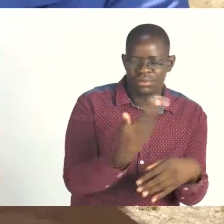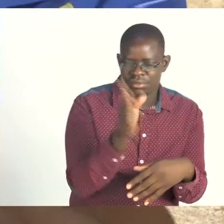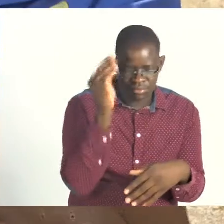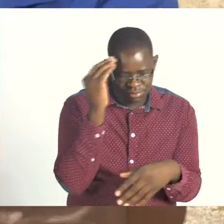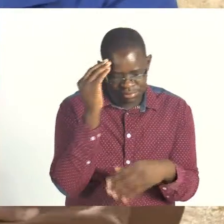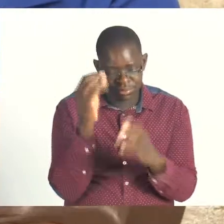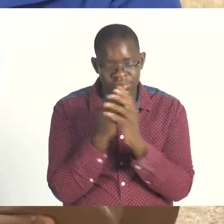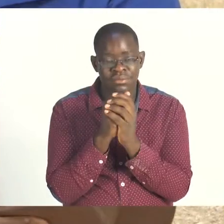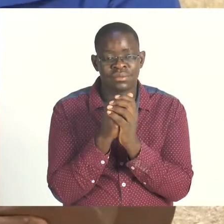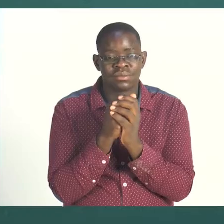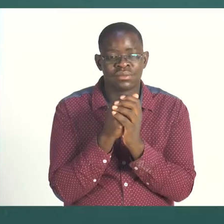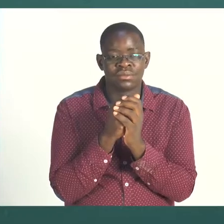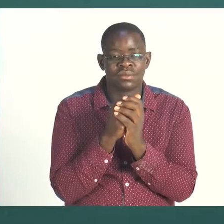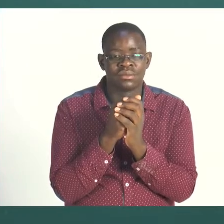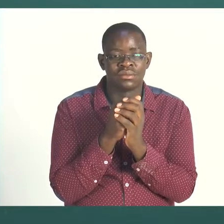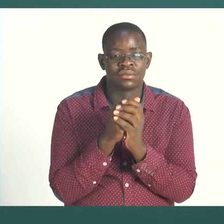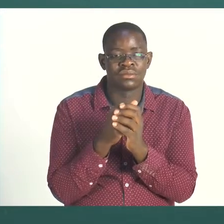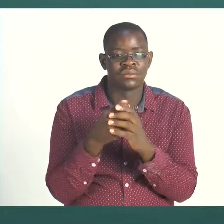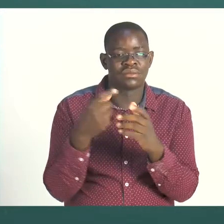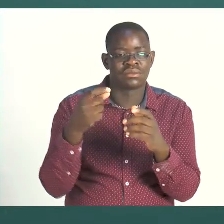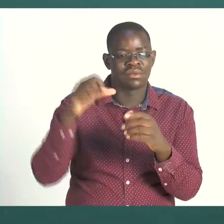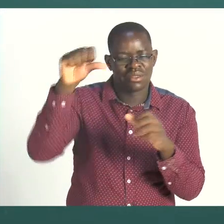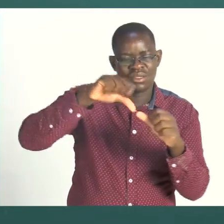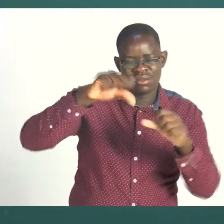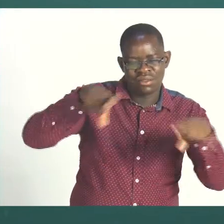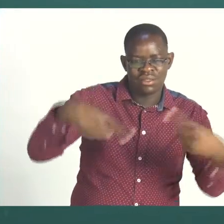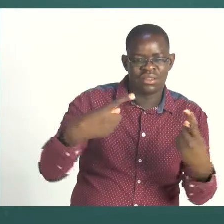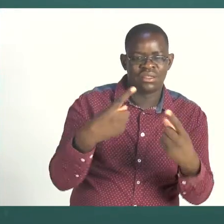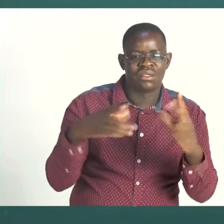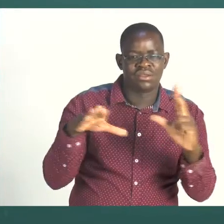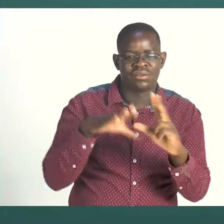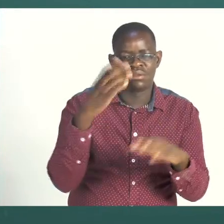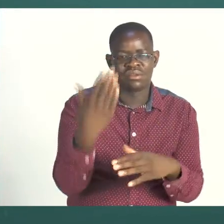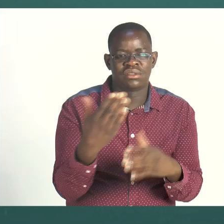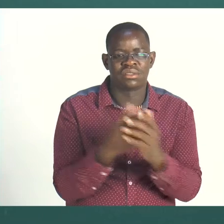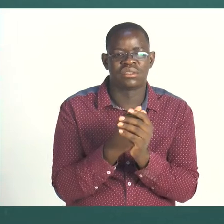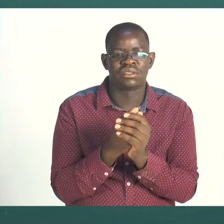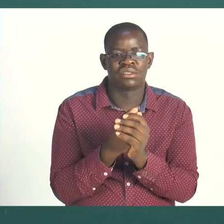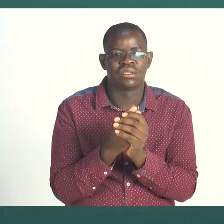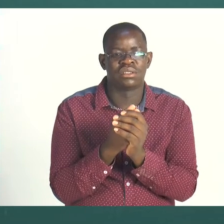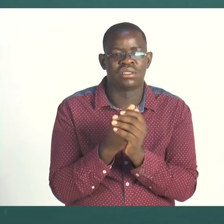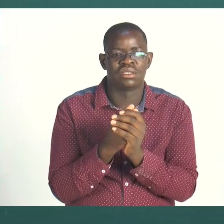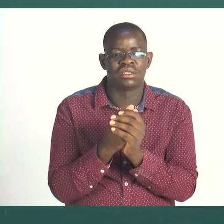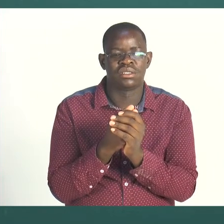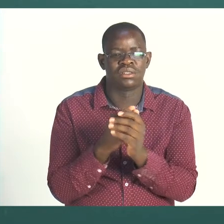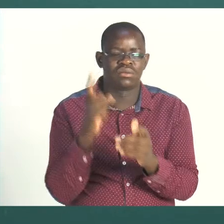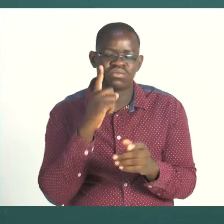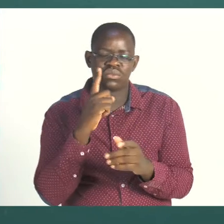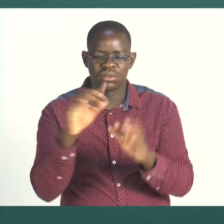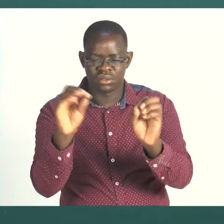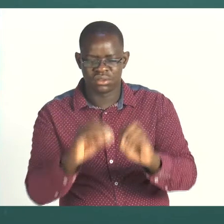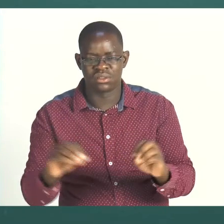well. There are direct disadvantages to the farmer too. With extensive grazing without